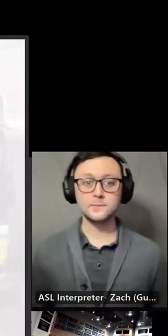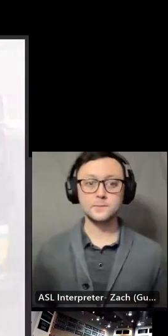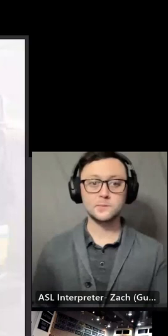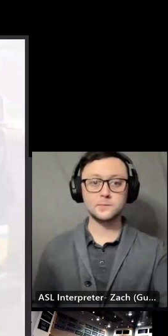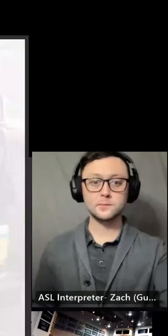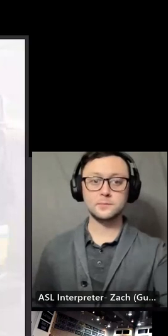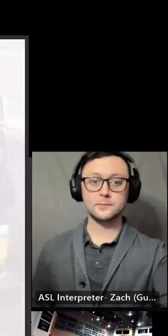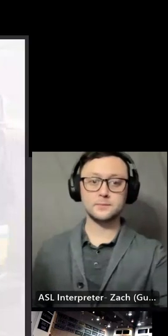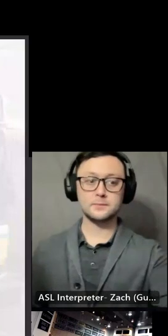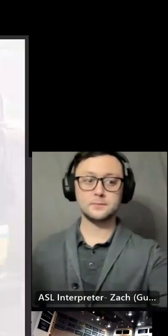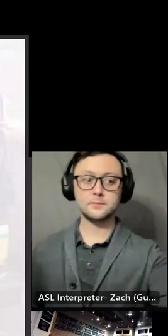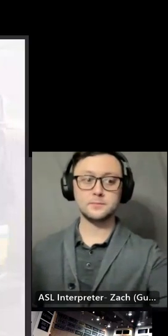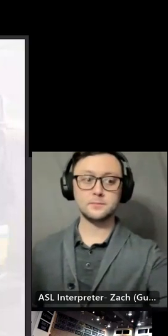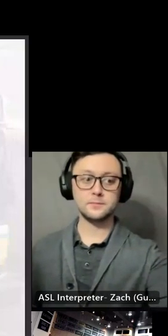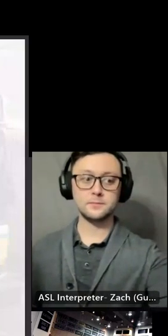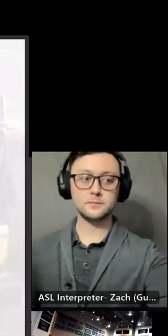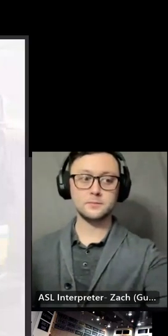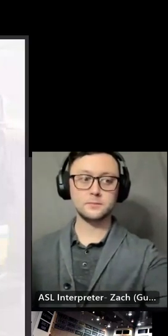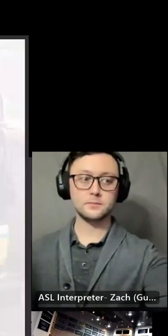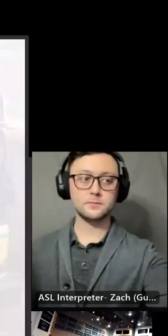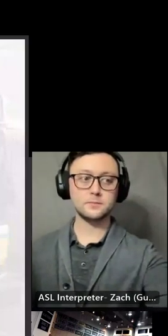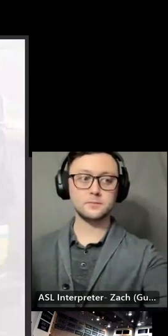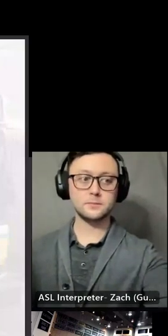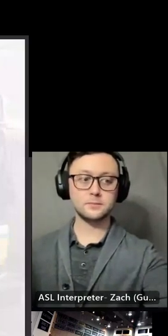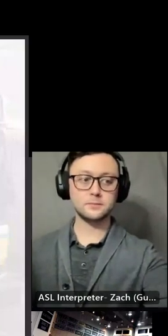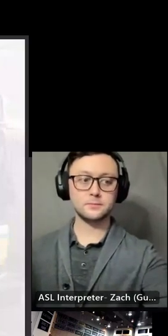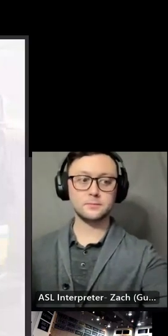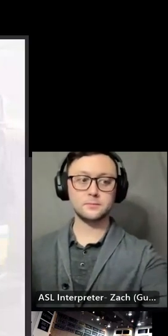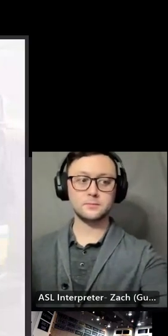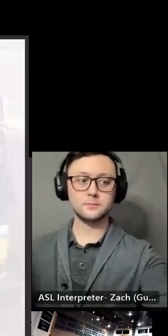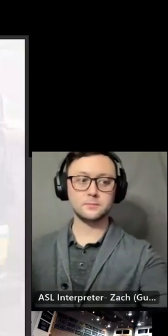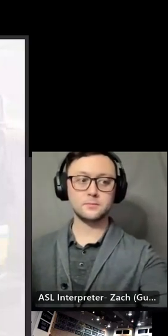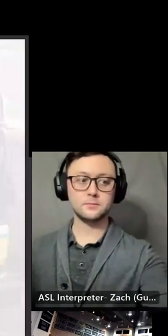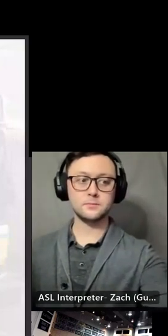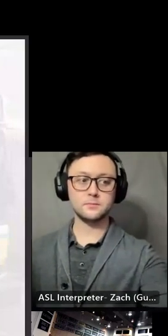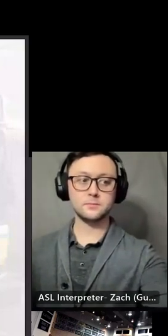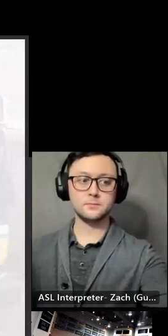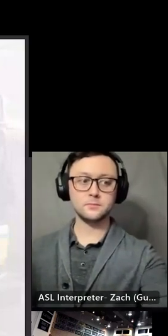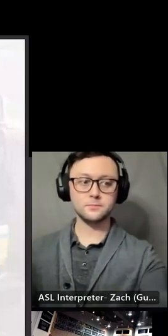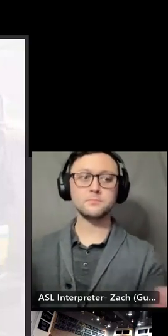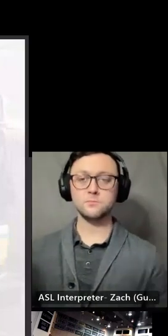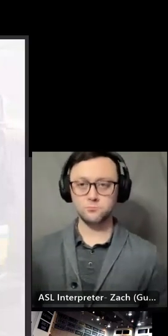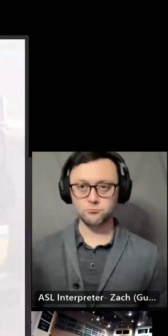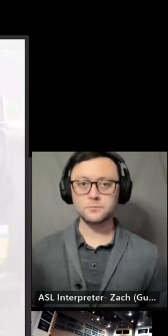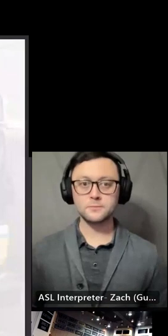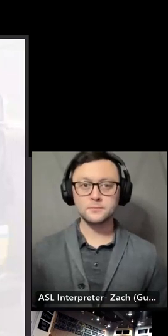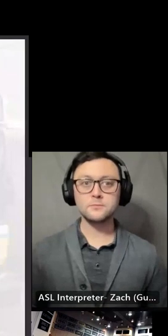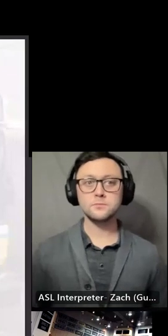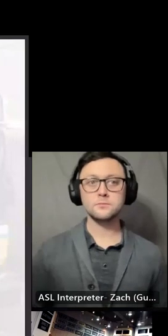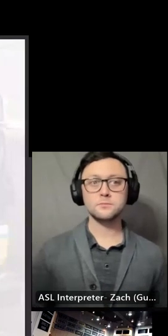Alan, do you mind if we go? She hasn't gone yet. Maybe just go to folks who haven't spoken yet, if possible.